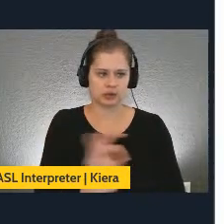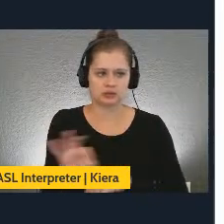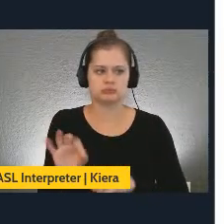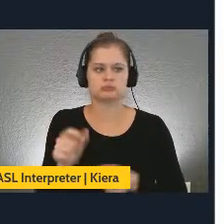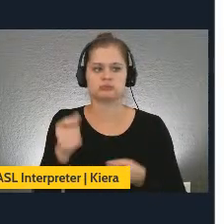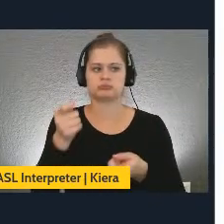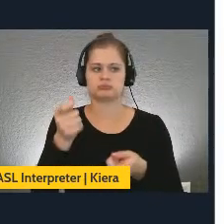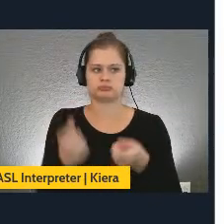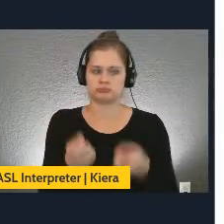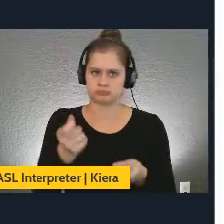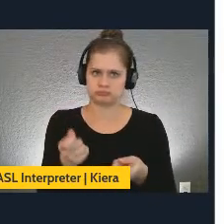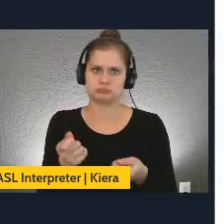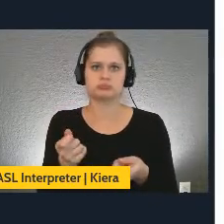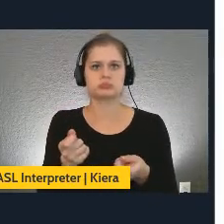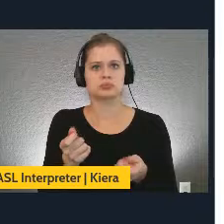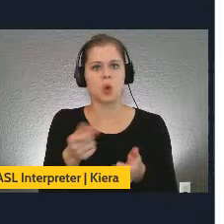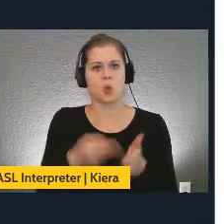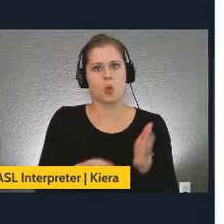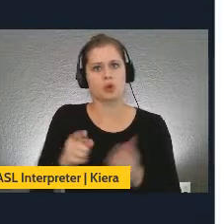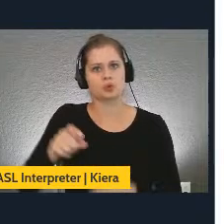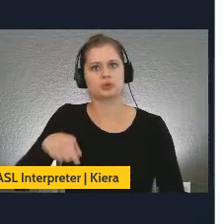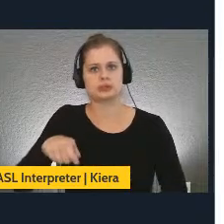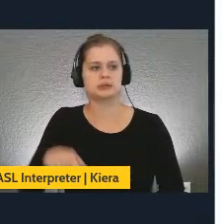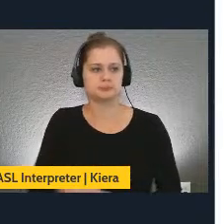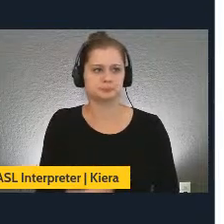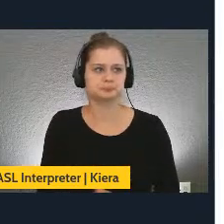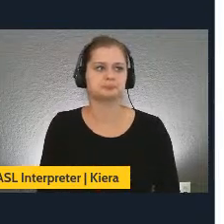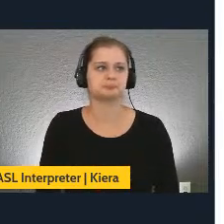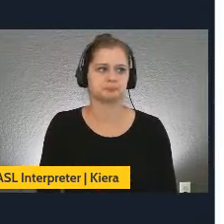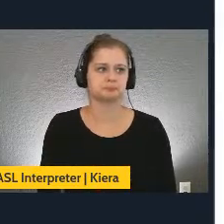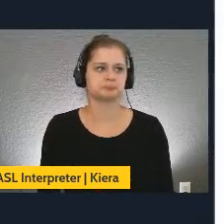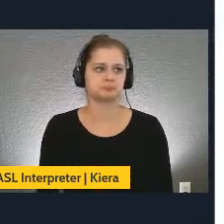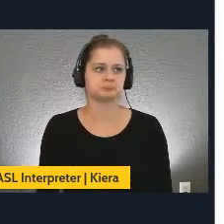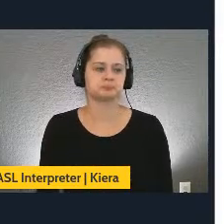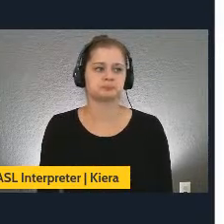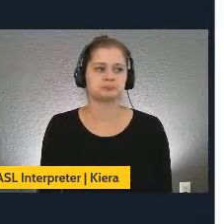to what you need from it.